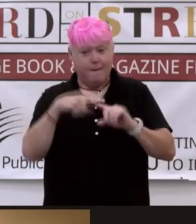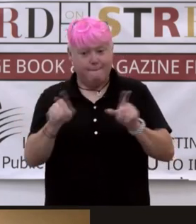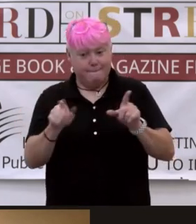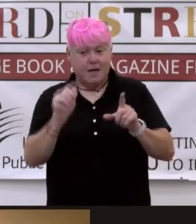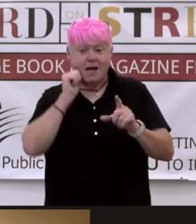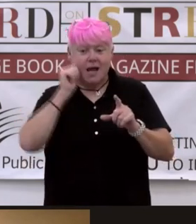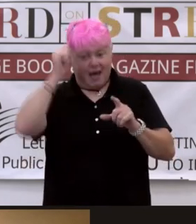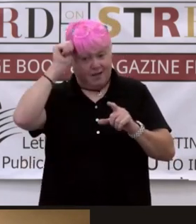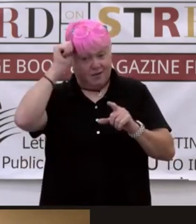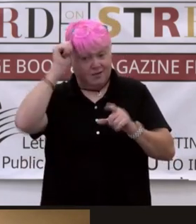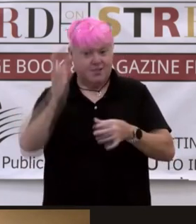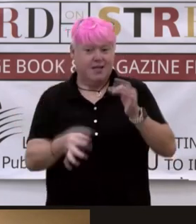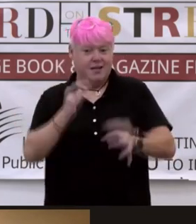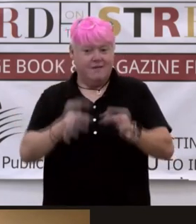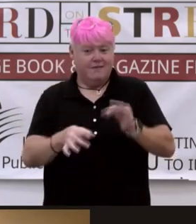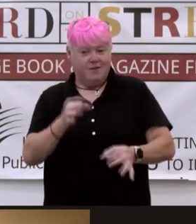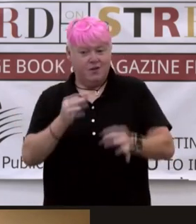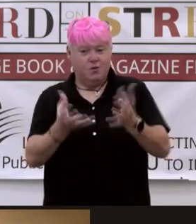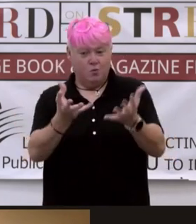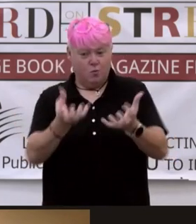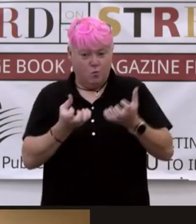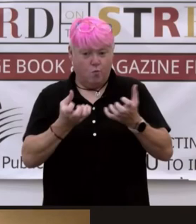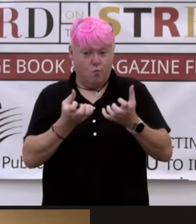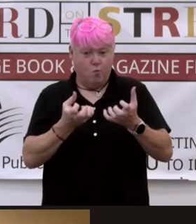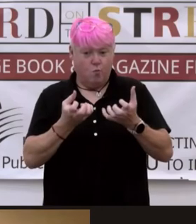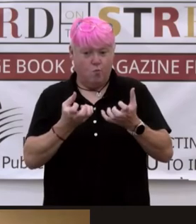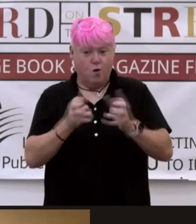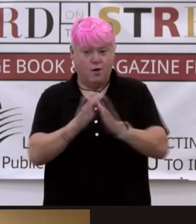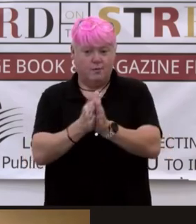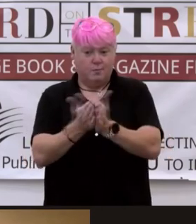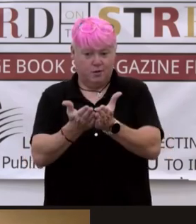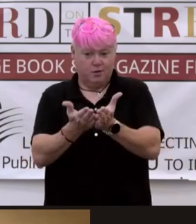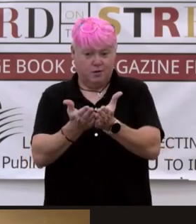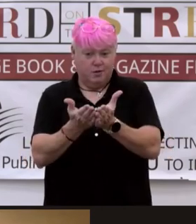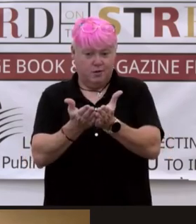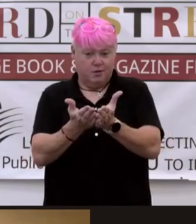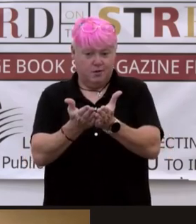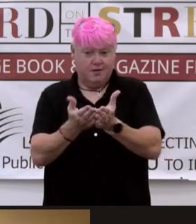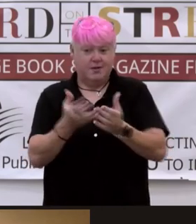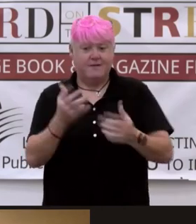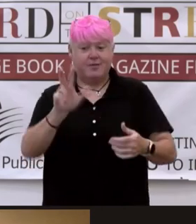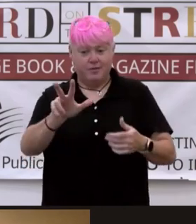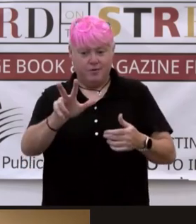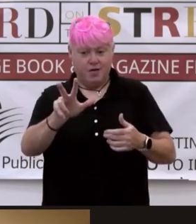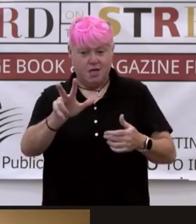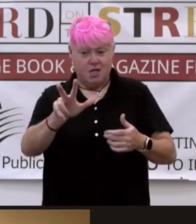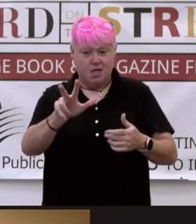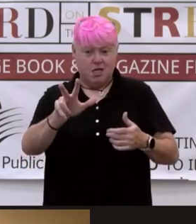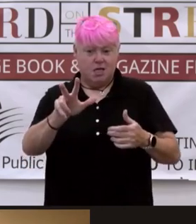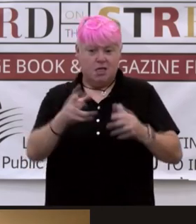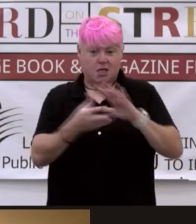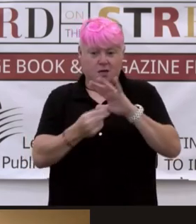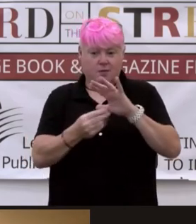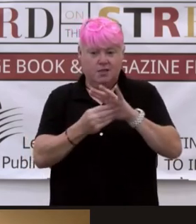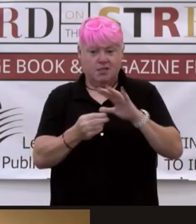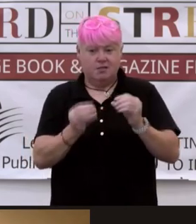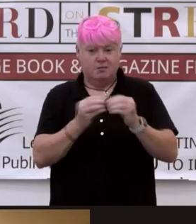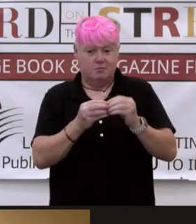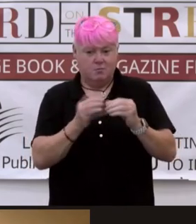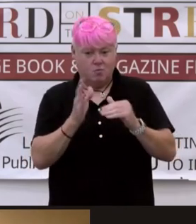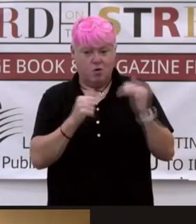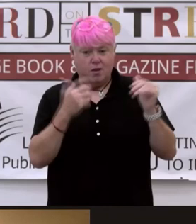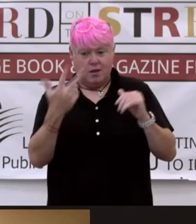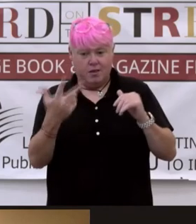if you would like to pop into the comments, let me know if you would like a copy of the book. As I said, I have three. So if there are more than three of you who would like a copy,